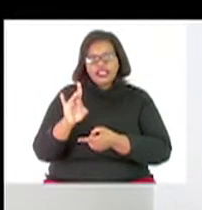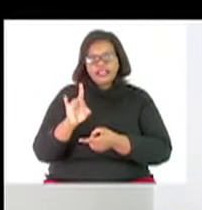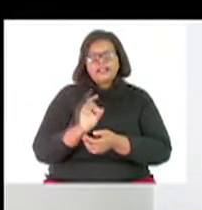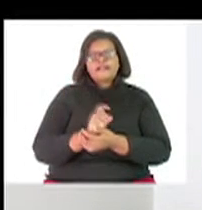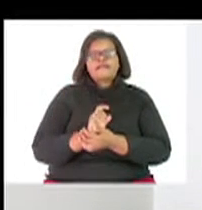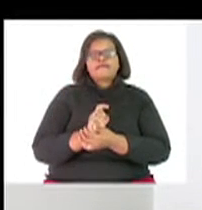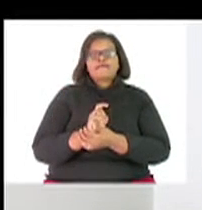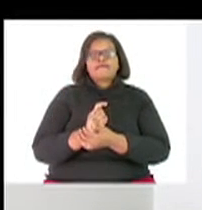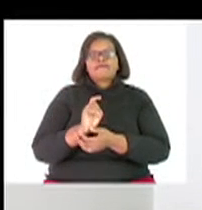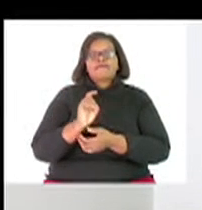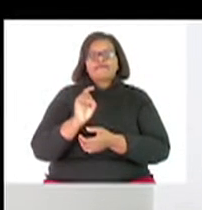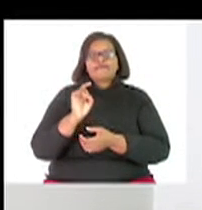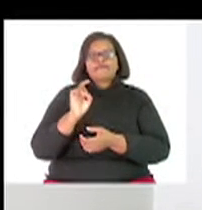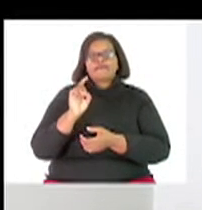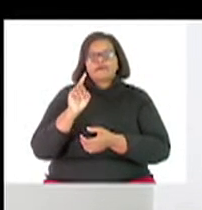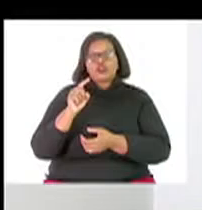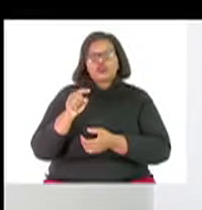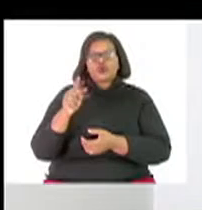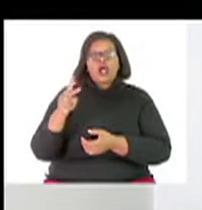8,